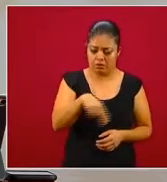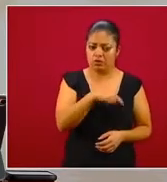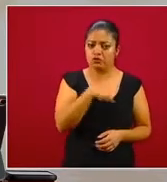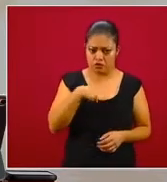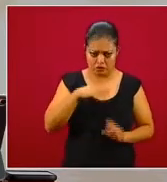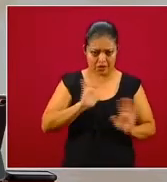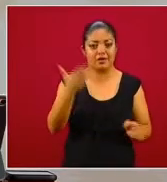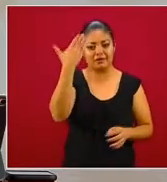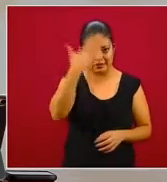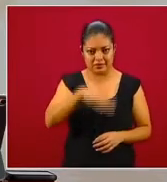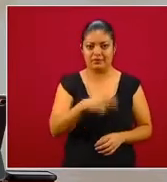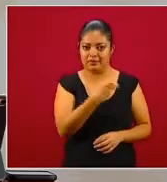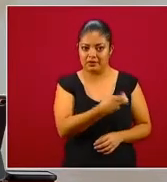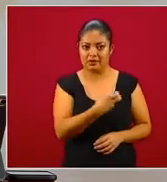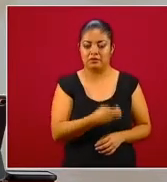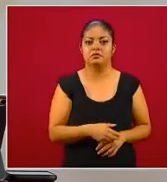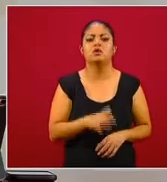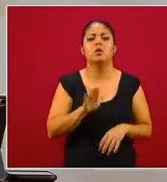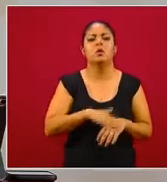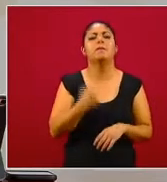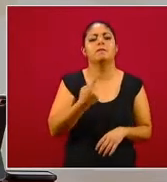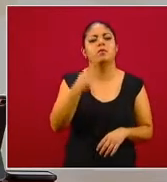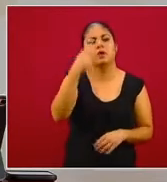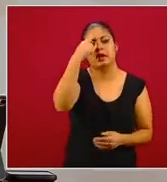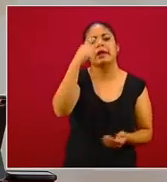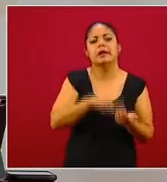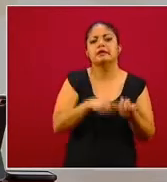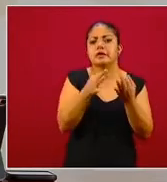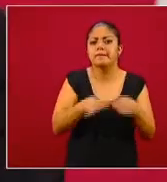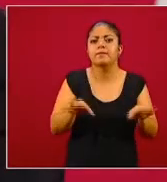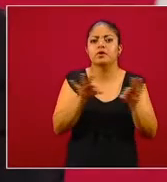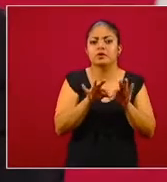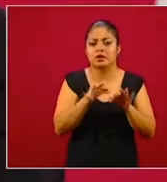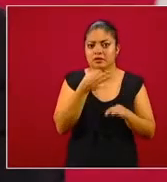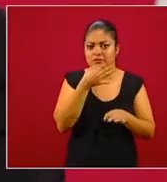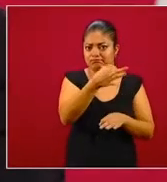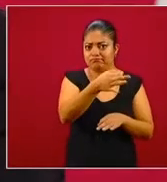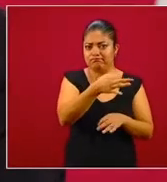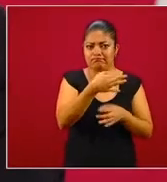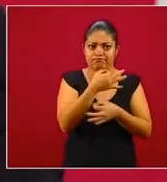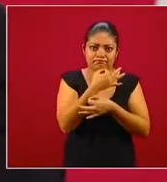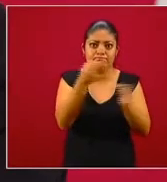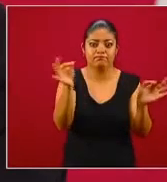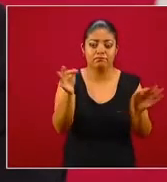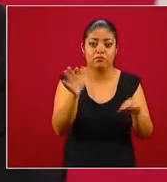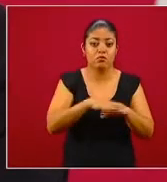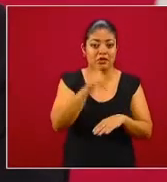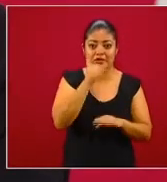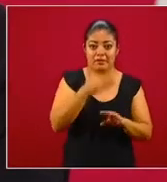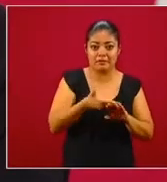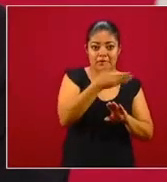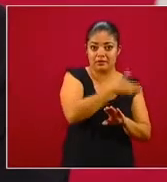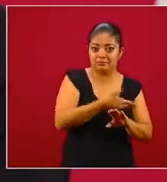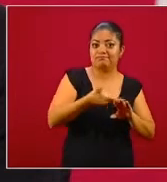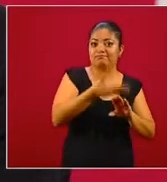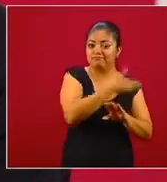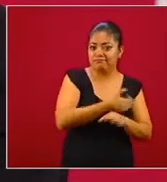suffer. And we're ¿Por qué very creemos aware que of es that. Why importantísimo do we anunciar, believe it's como lo so hemos hecho en important to cada make momento, con announcements antelación ahead las of time?